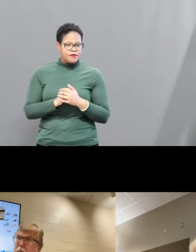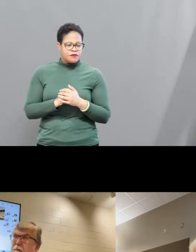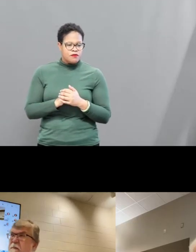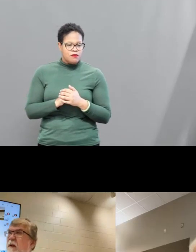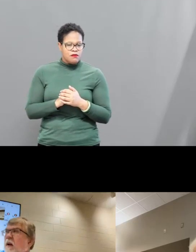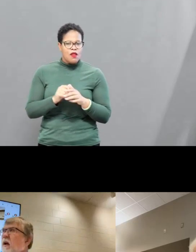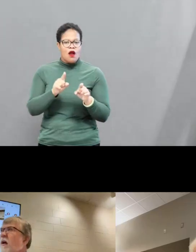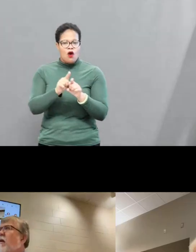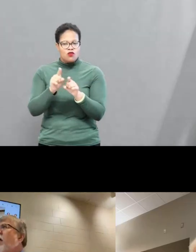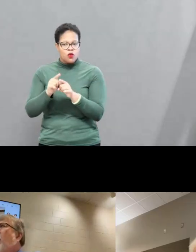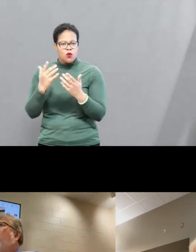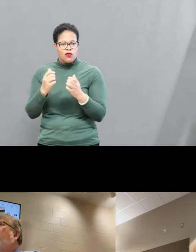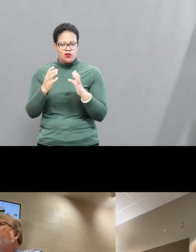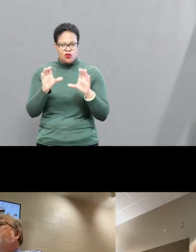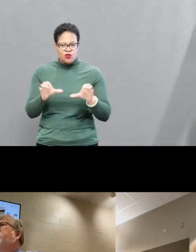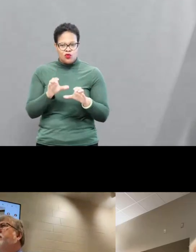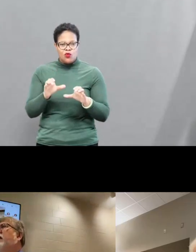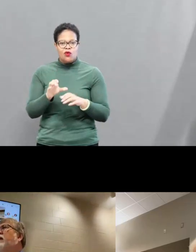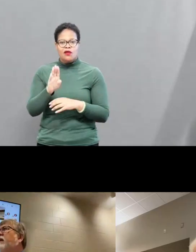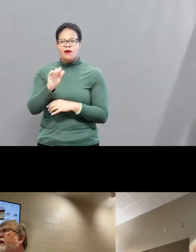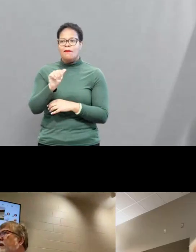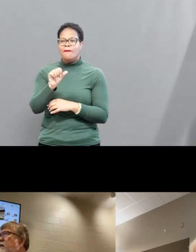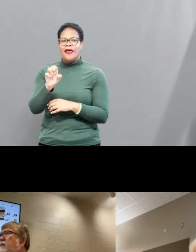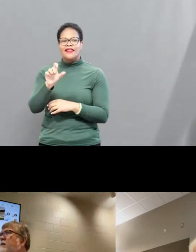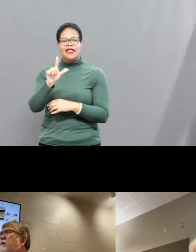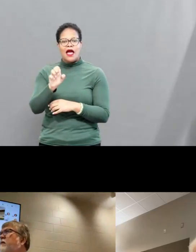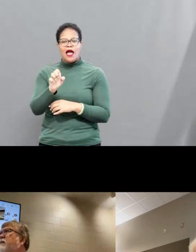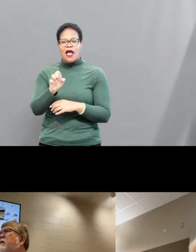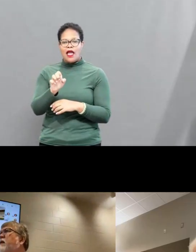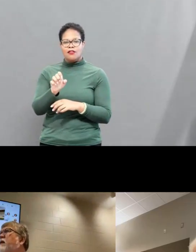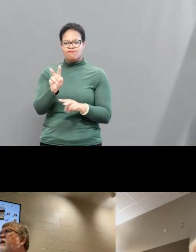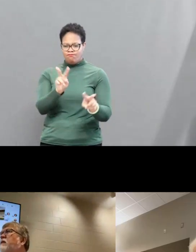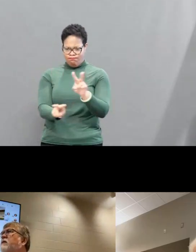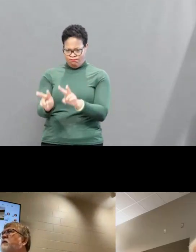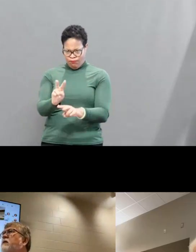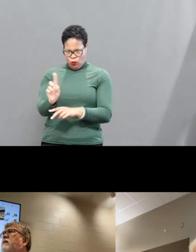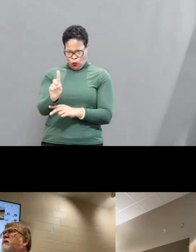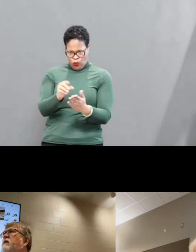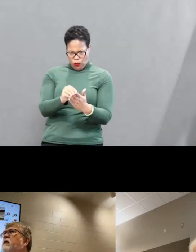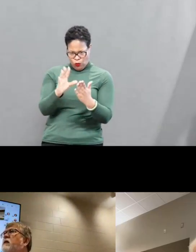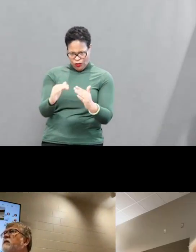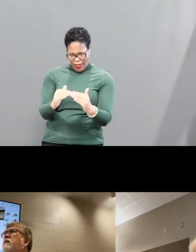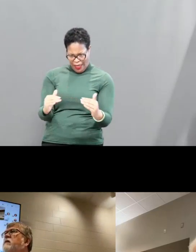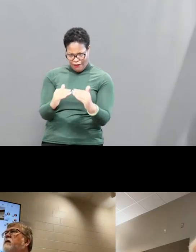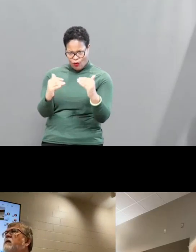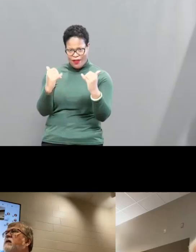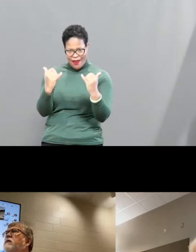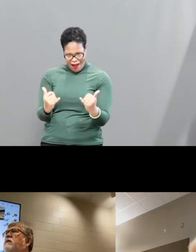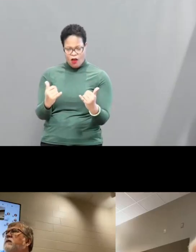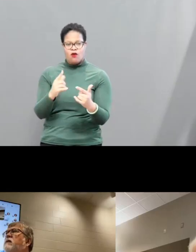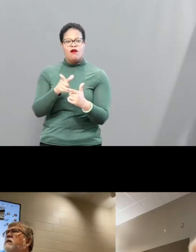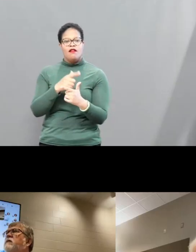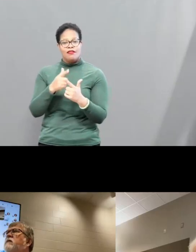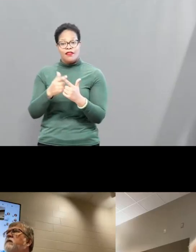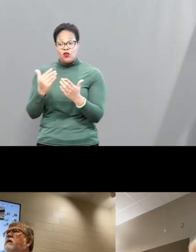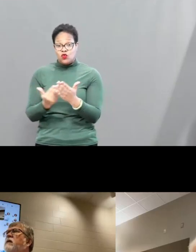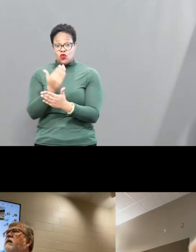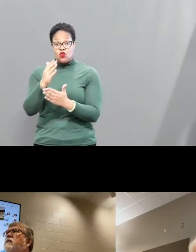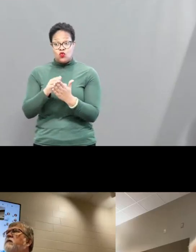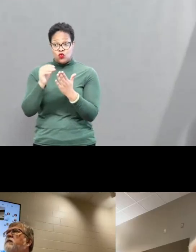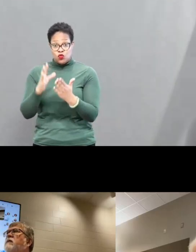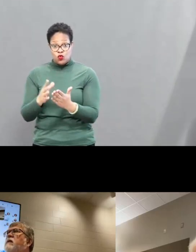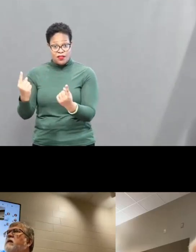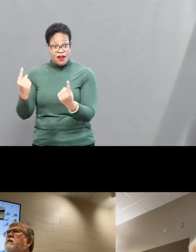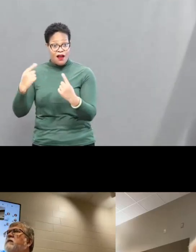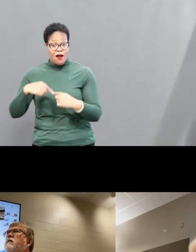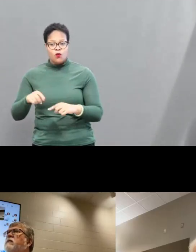and doing a baseline of where our students are currently. And then when new students come in,